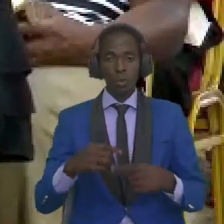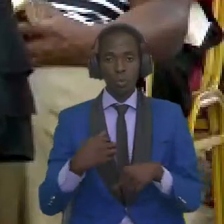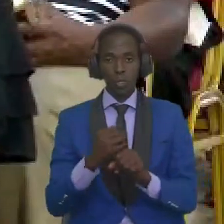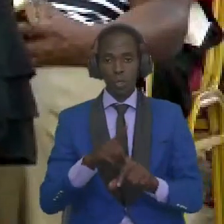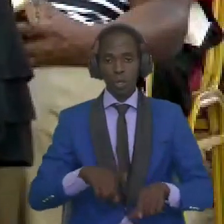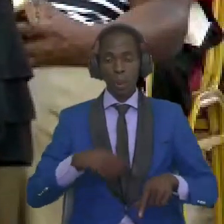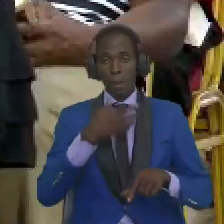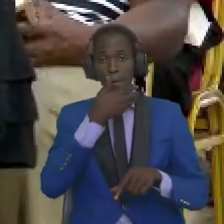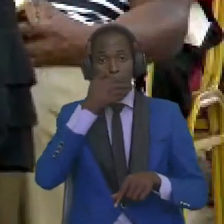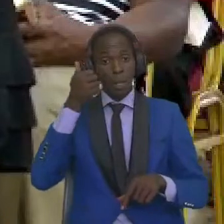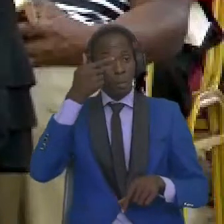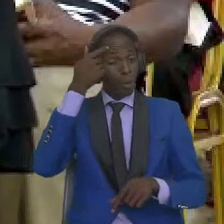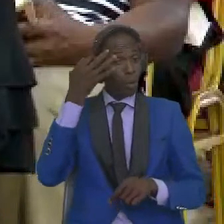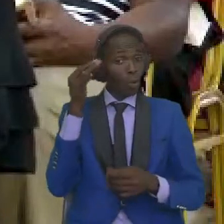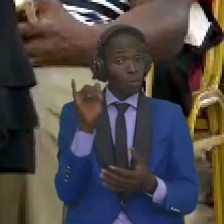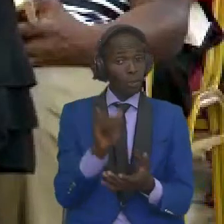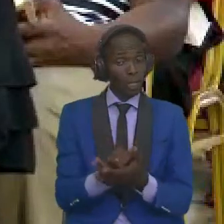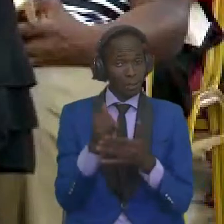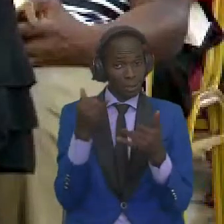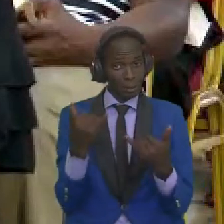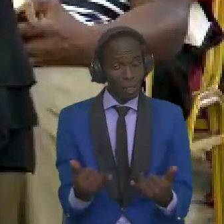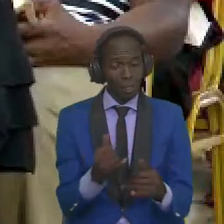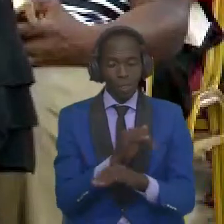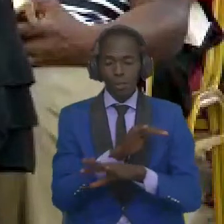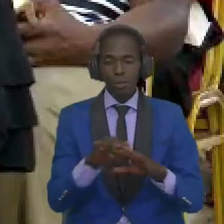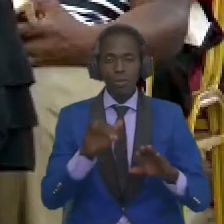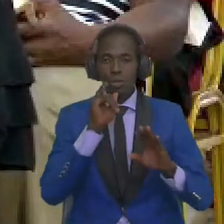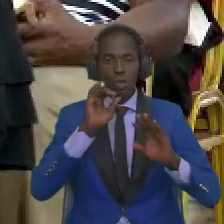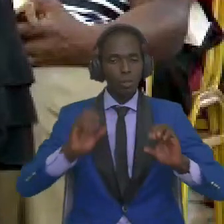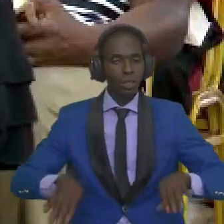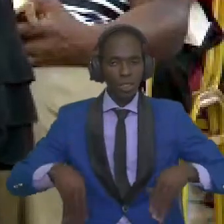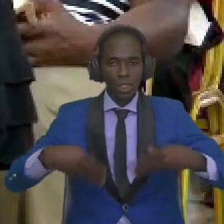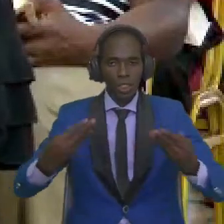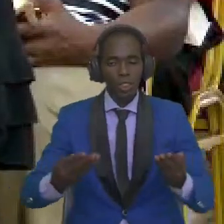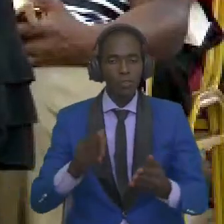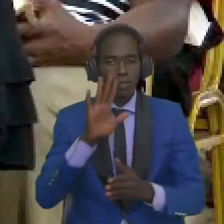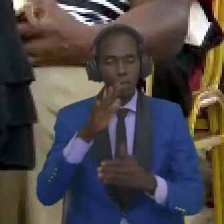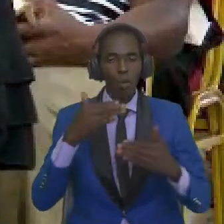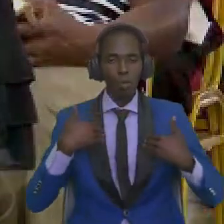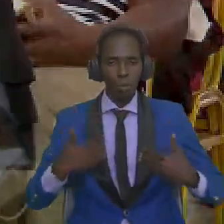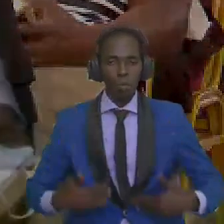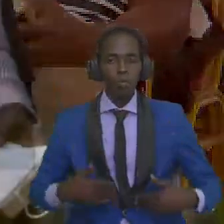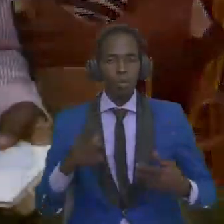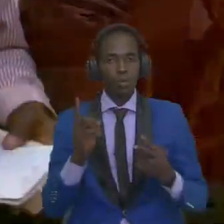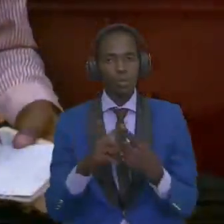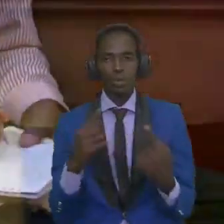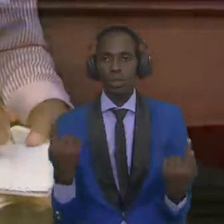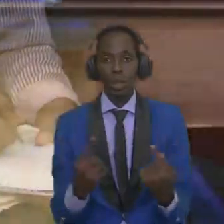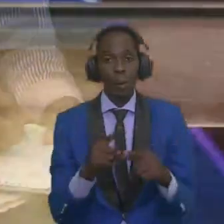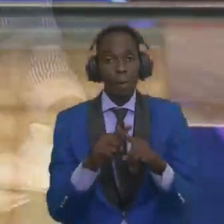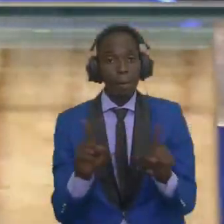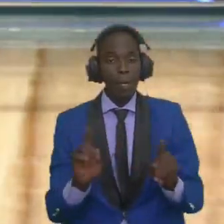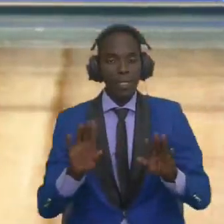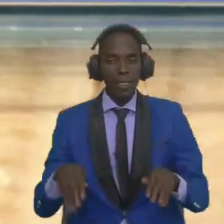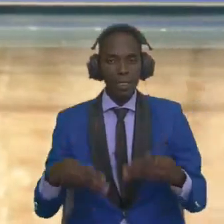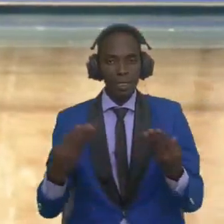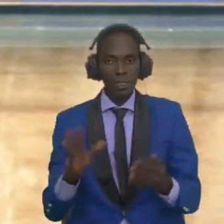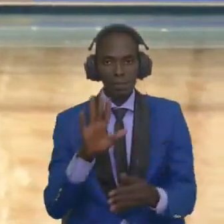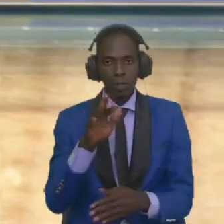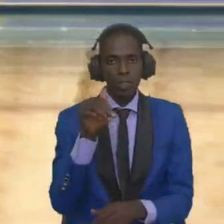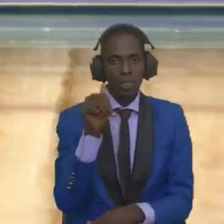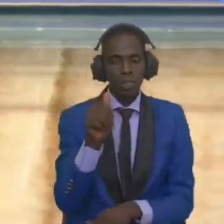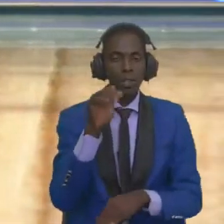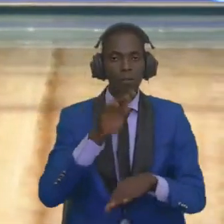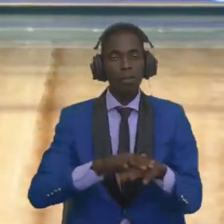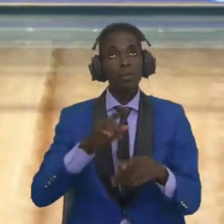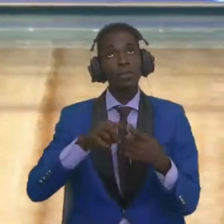because of that, do not yield any member of your body unto sin, but yield yourselves